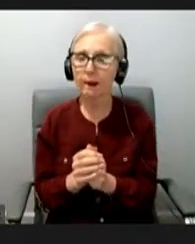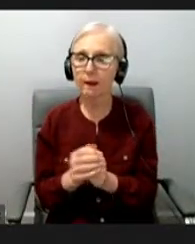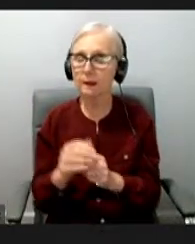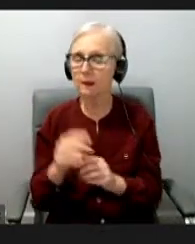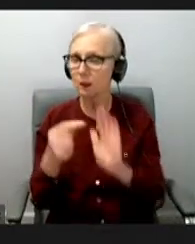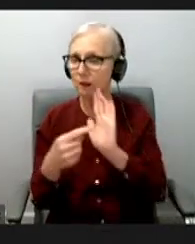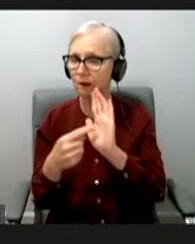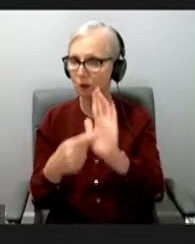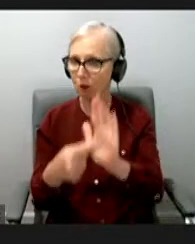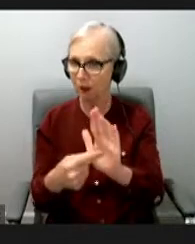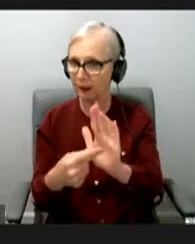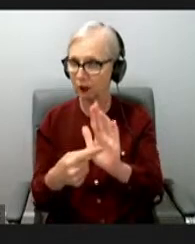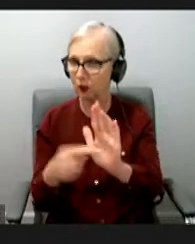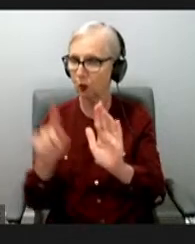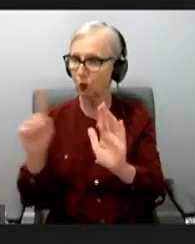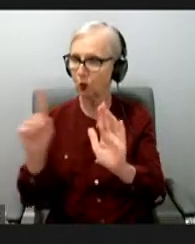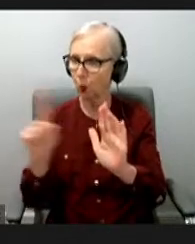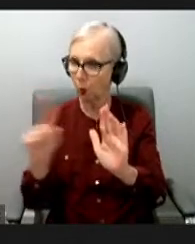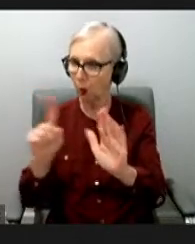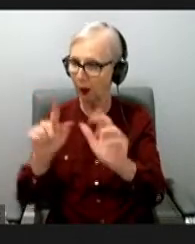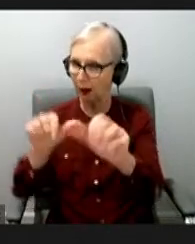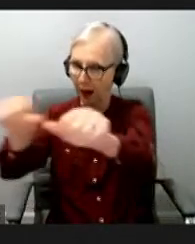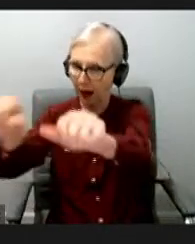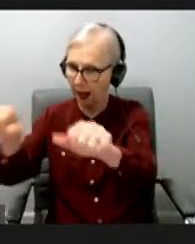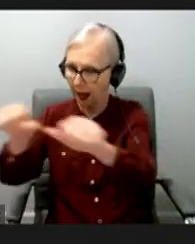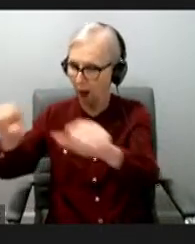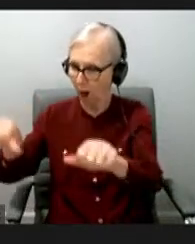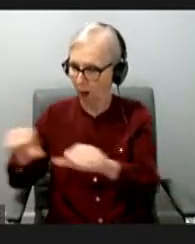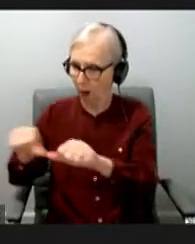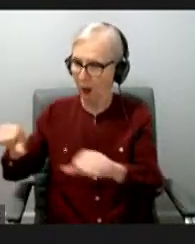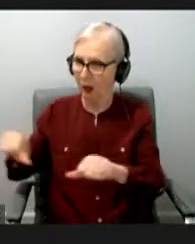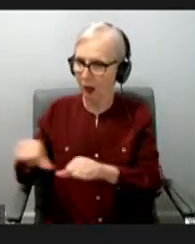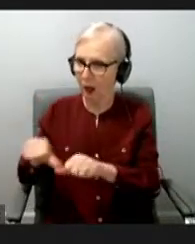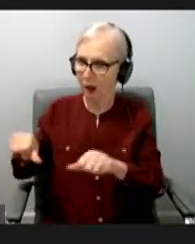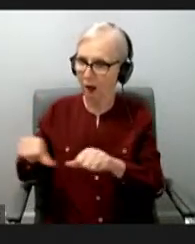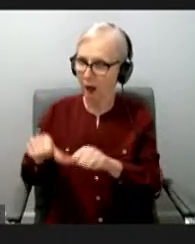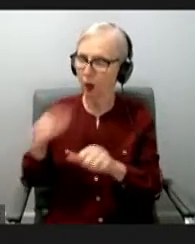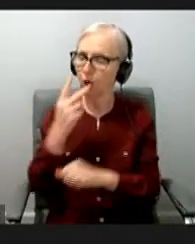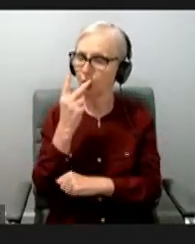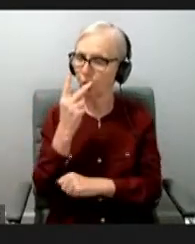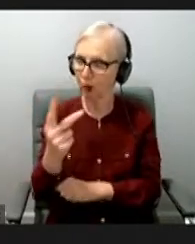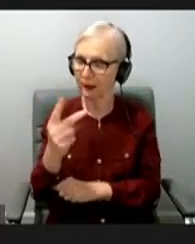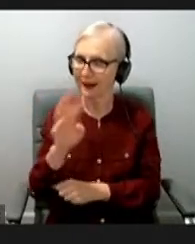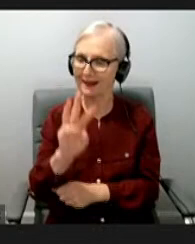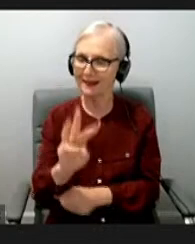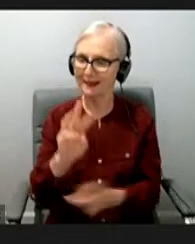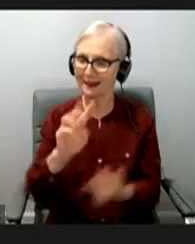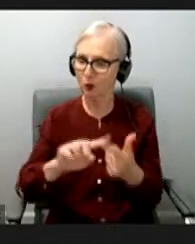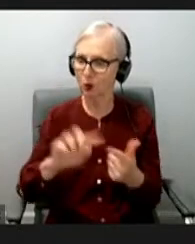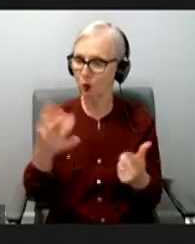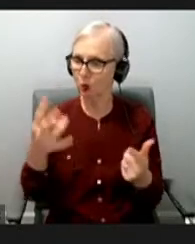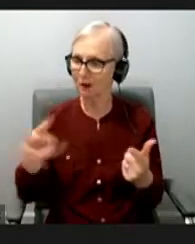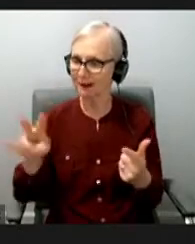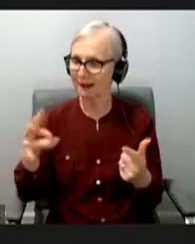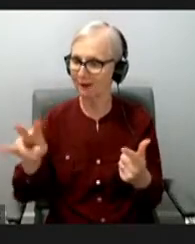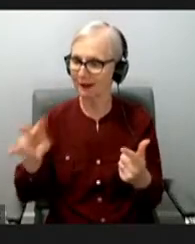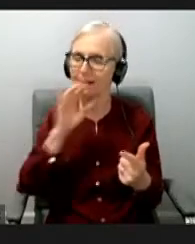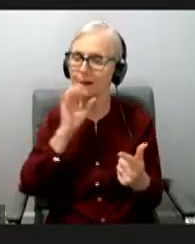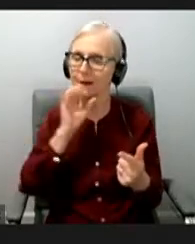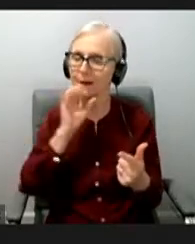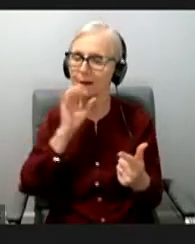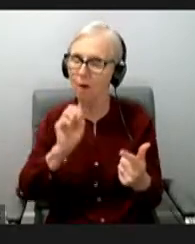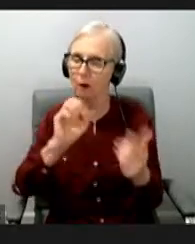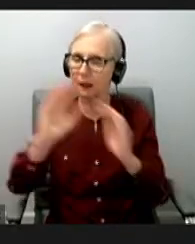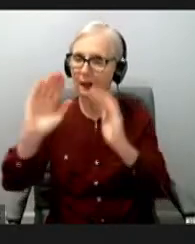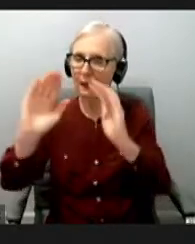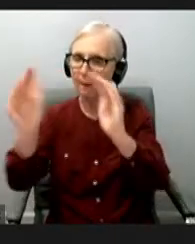So this is a figure that just shows you pediatric case rates, and this is specifically looking at 6 to 17-year-olds, so school-age children, and